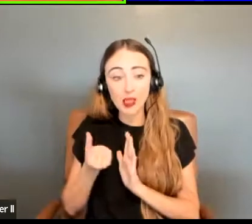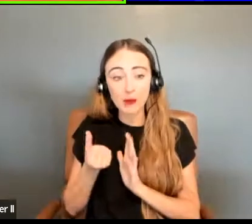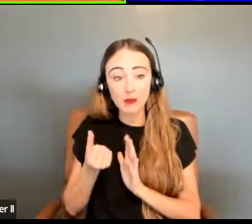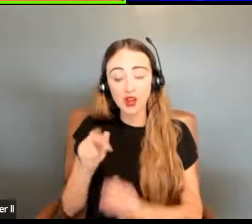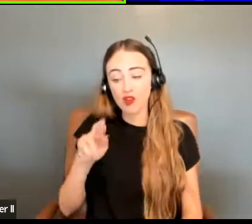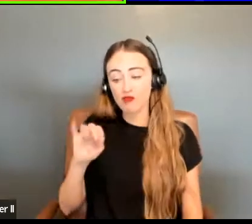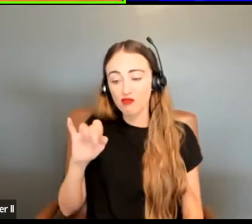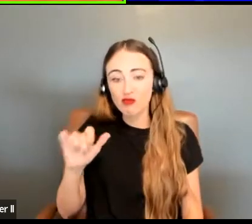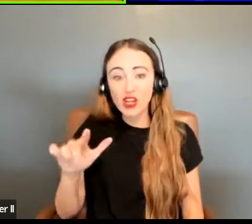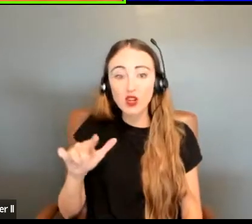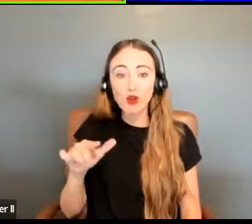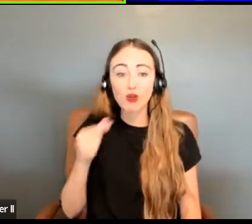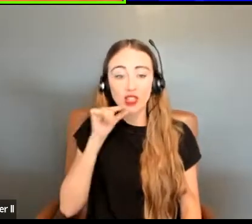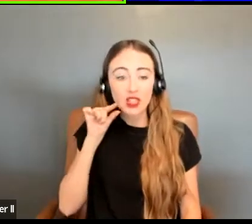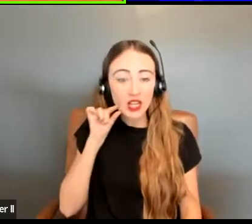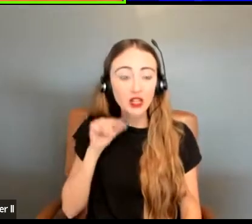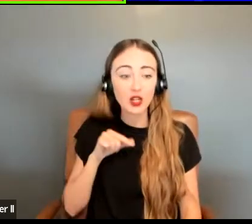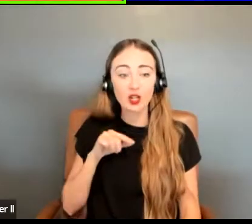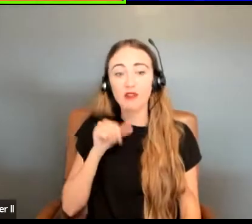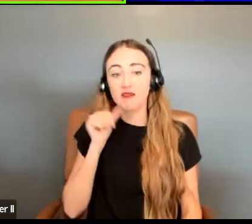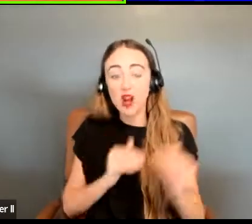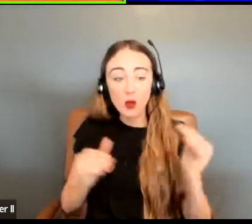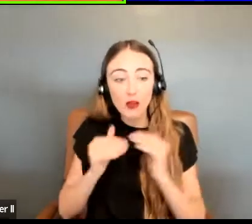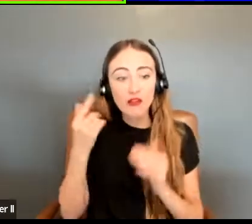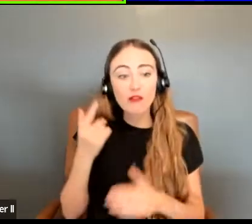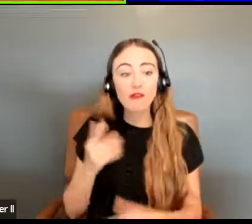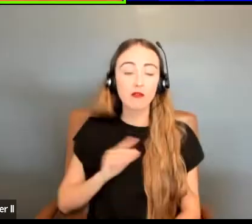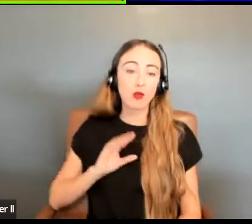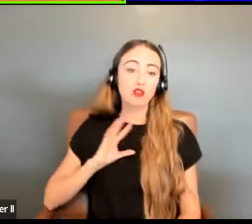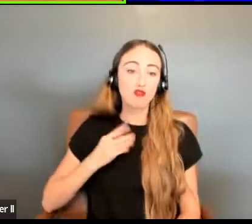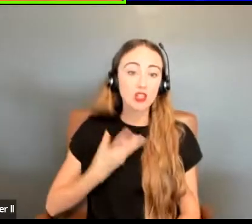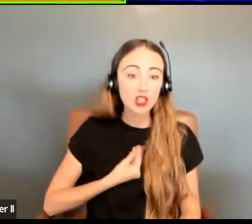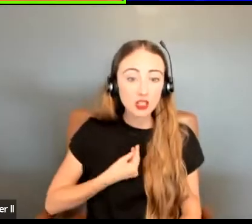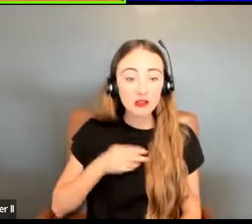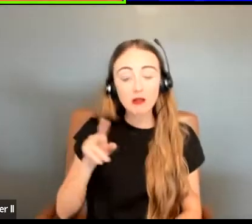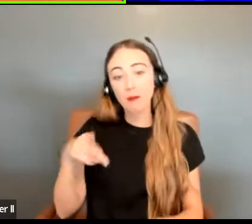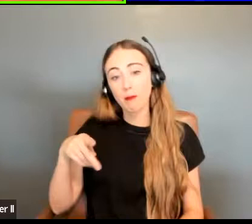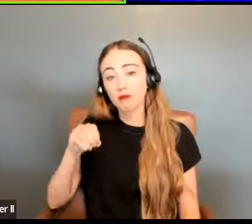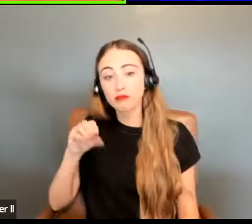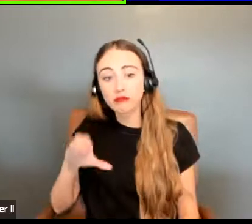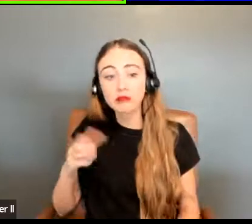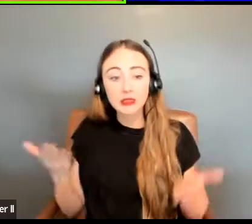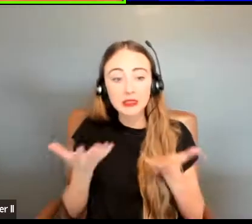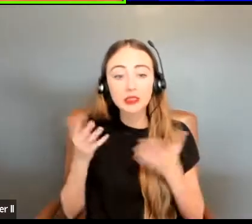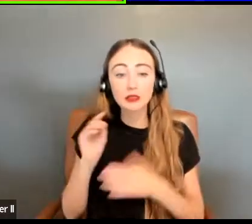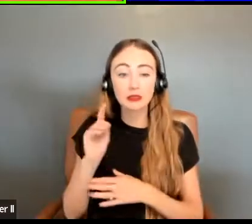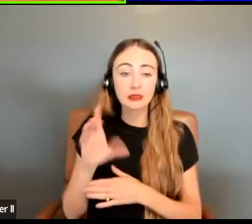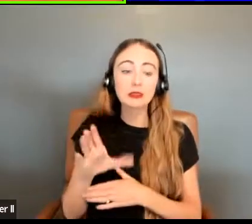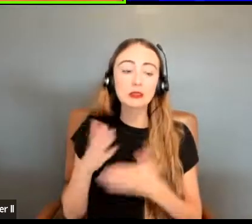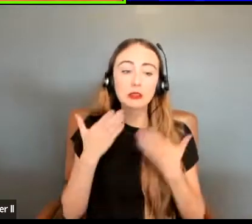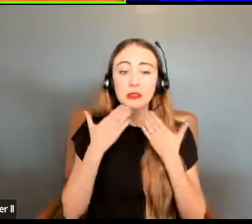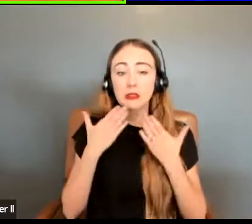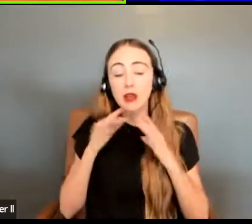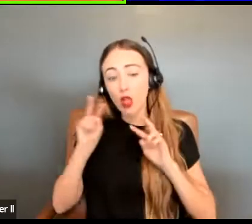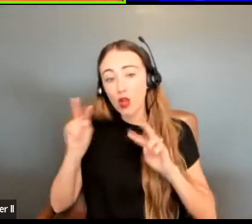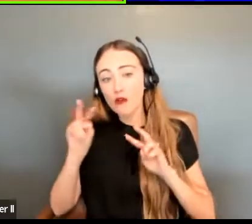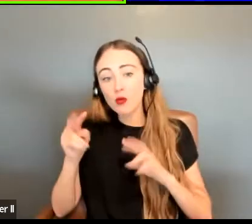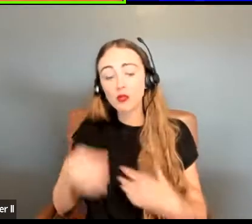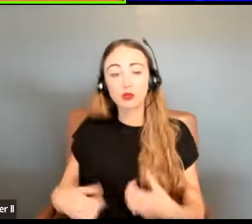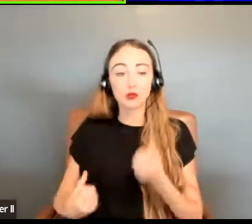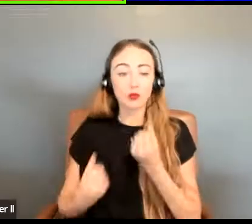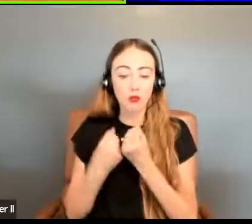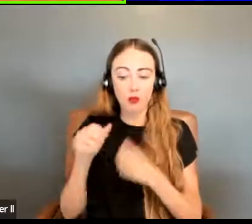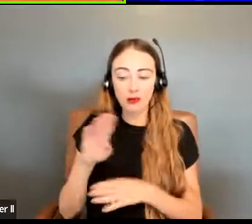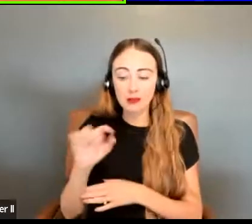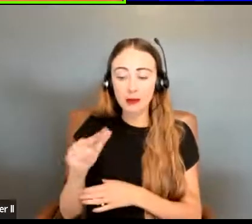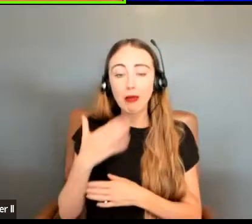racial and gender inequalities for transgender people of color in DC. So I look forward to voting in favor of this bill. And